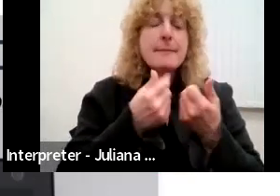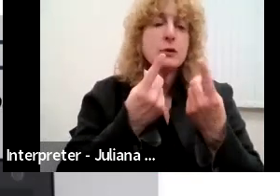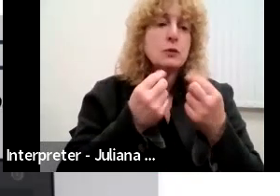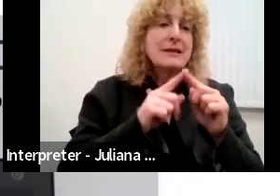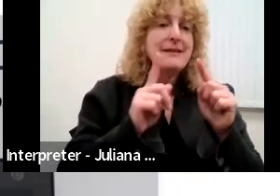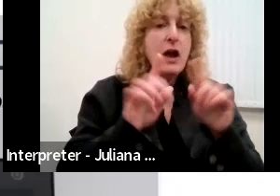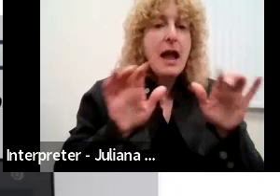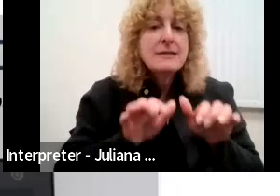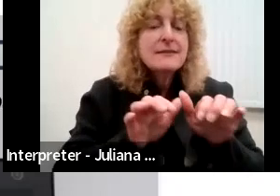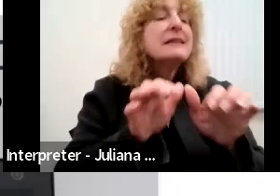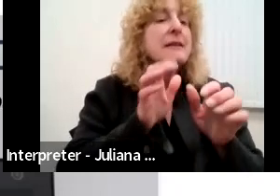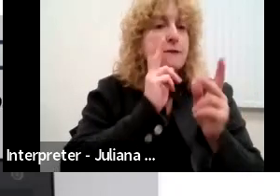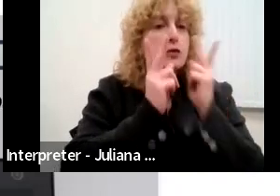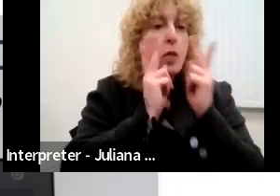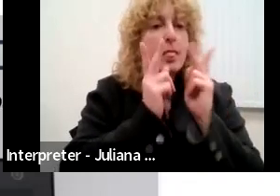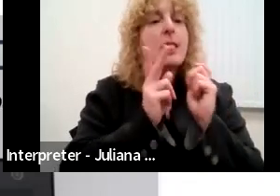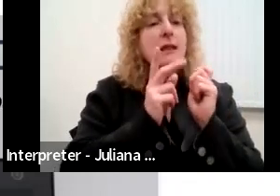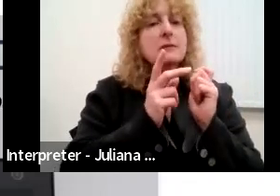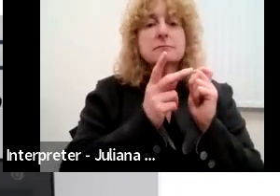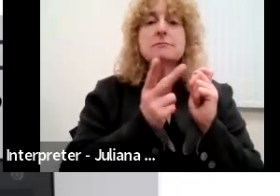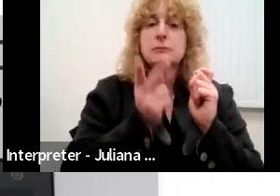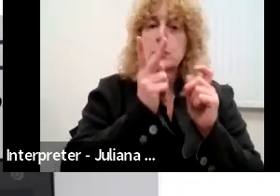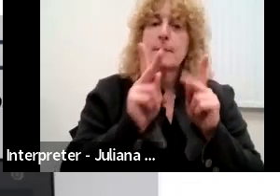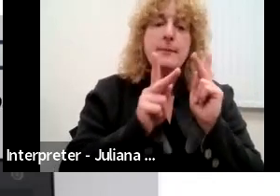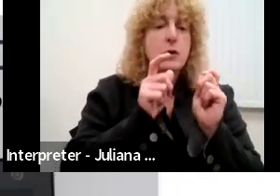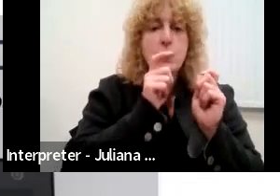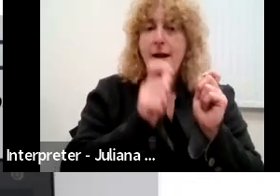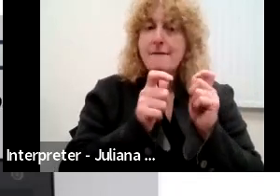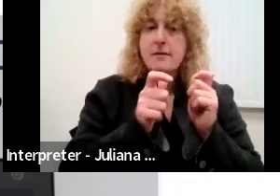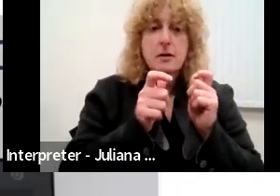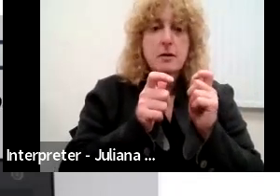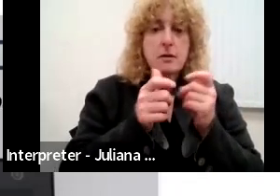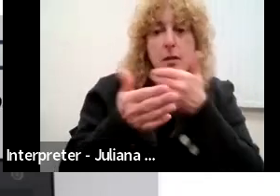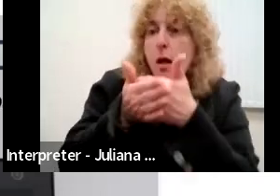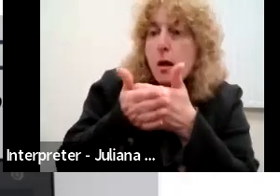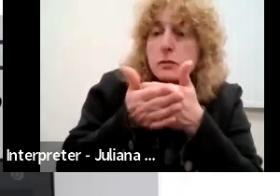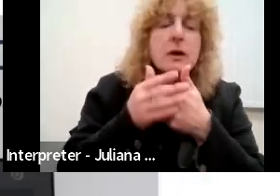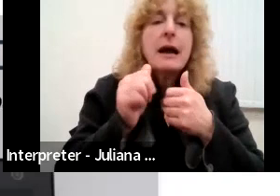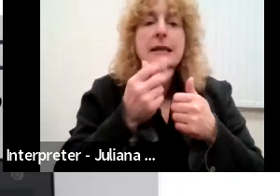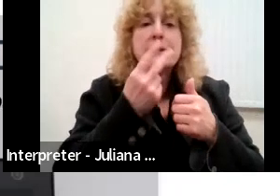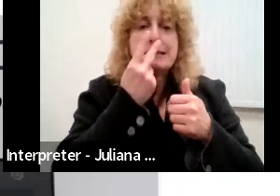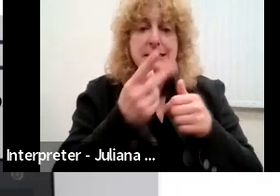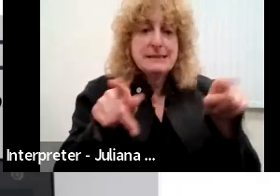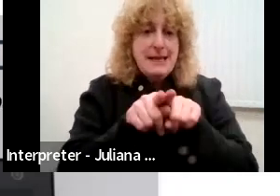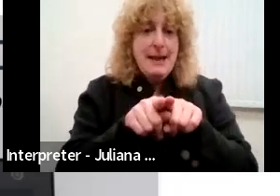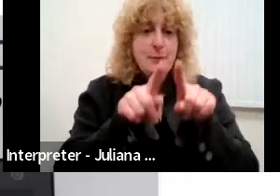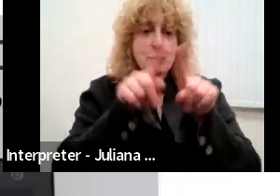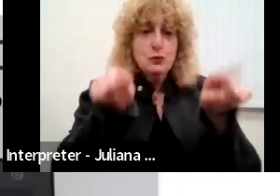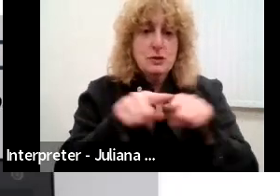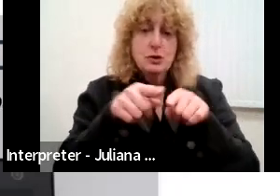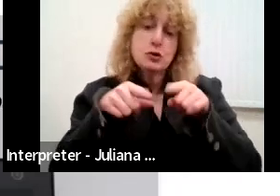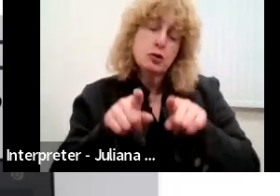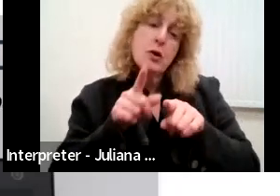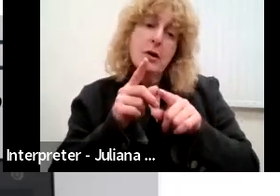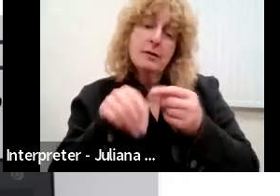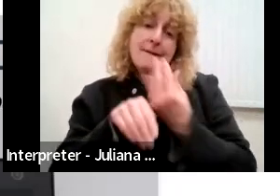activities virtually. So two people don't have to be next to each other. They can see the same screen during the video chat, and you